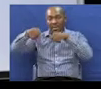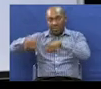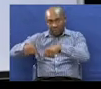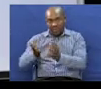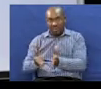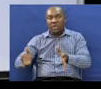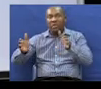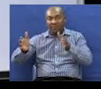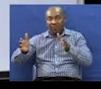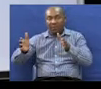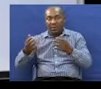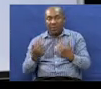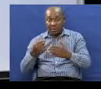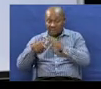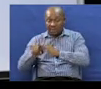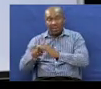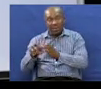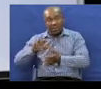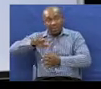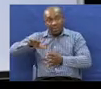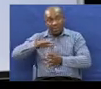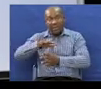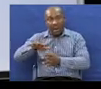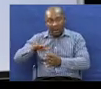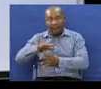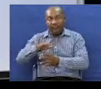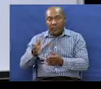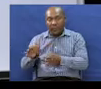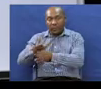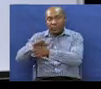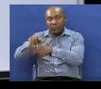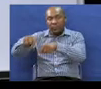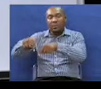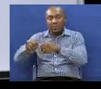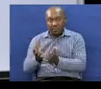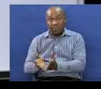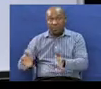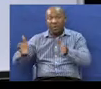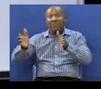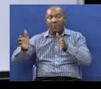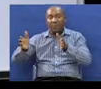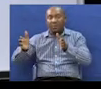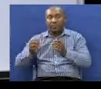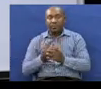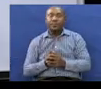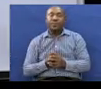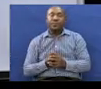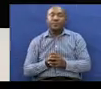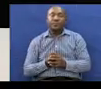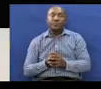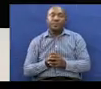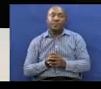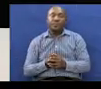to decompose. So potassium chlorate will decompose in the presence of manganese 4 oxide. And